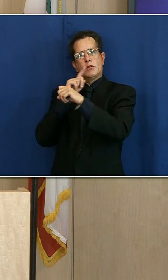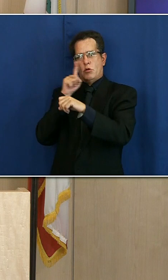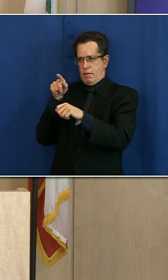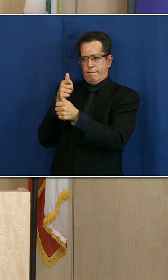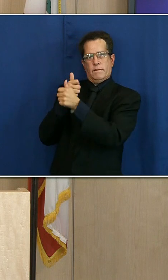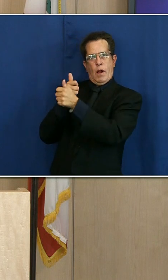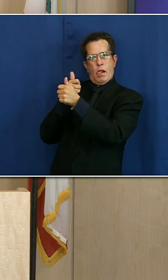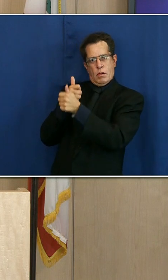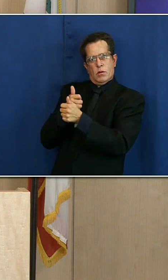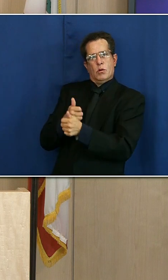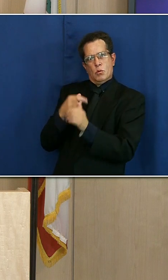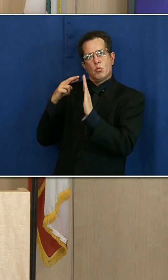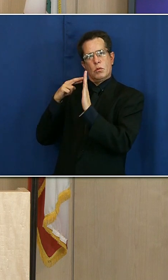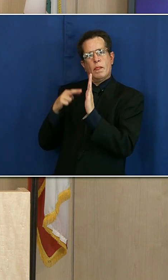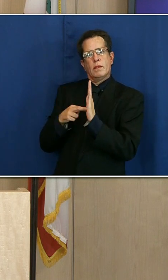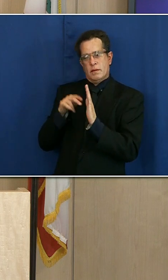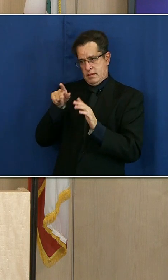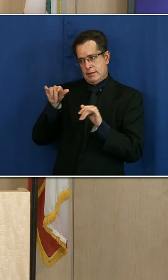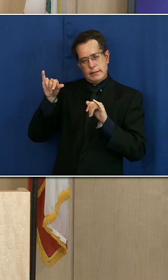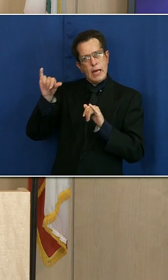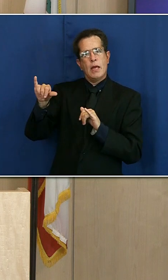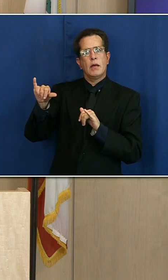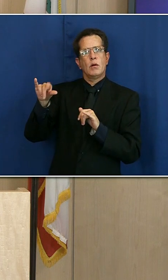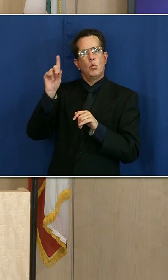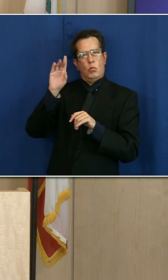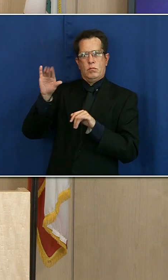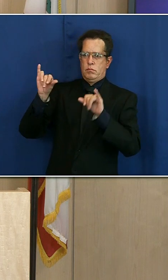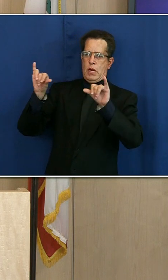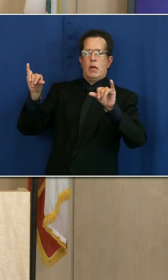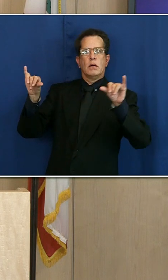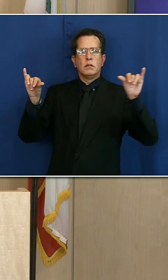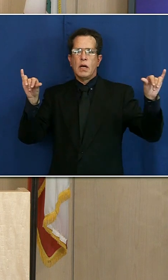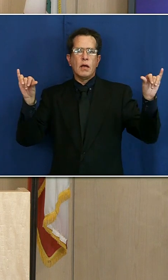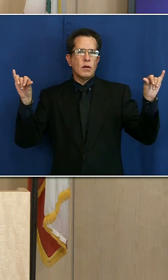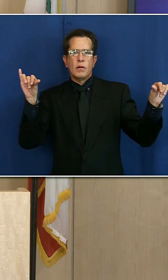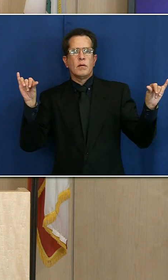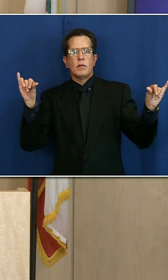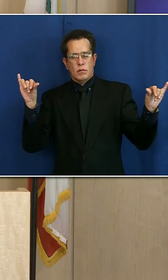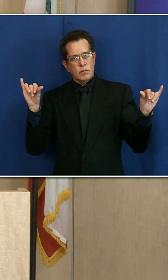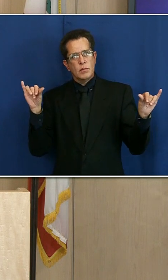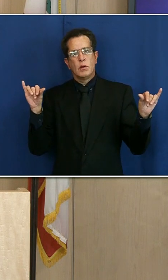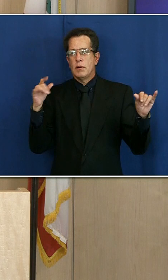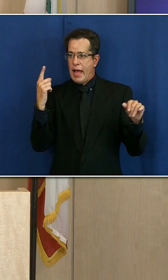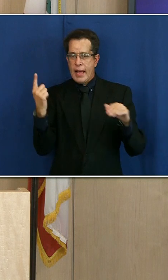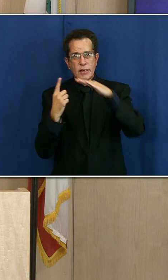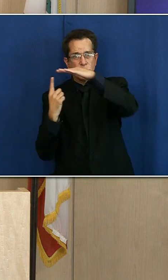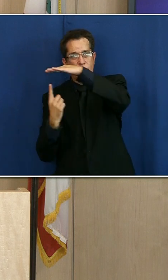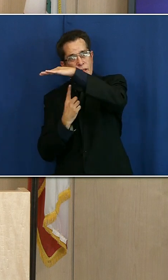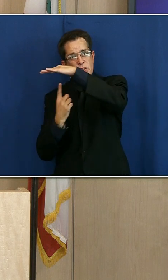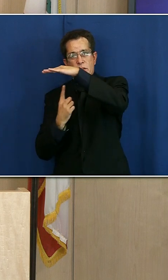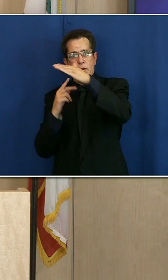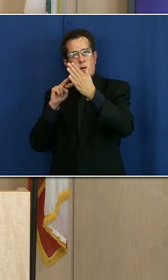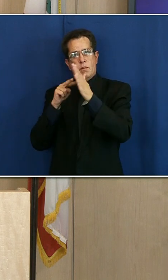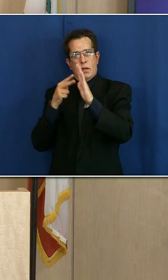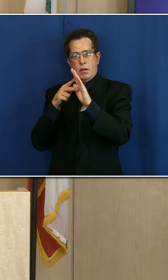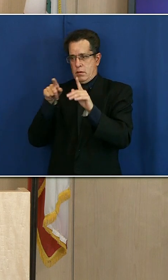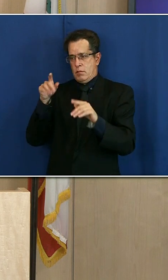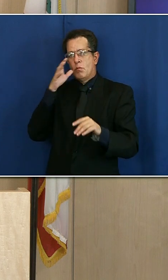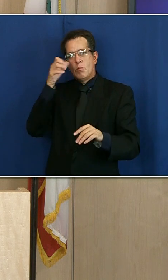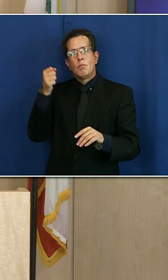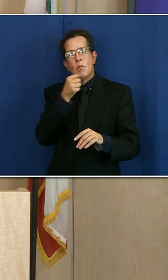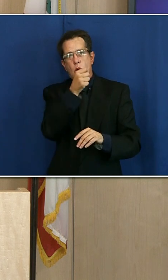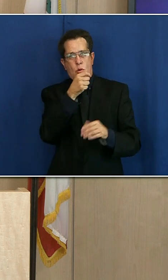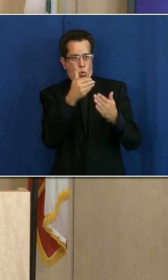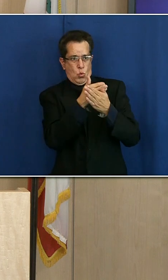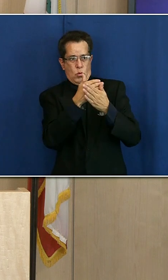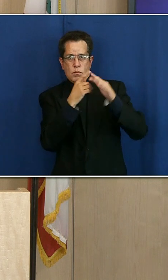following the expectations, that they're staying in the designated areas, whether that's isolation, which means that a student will move to a new